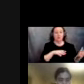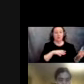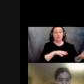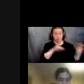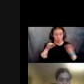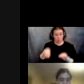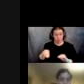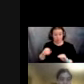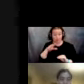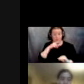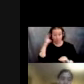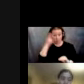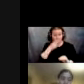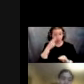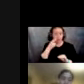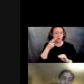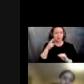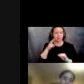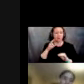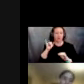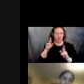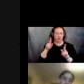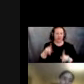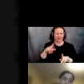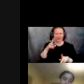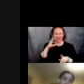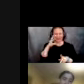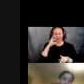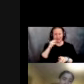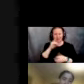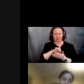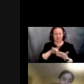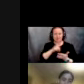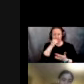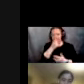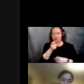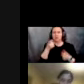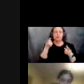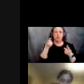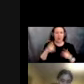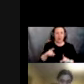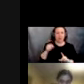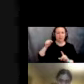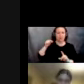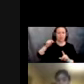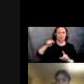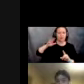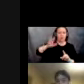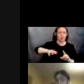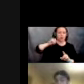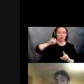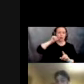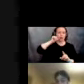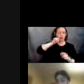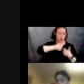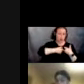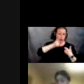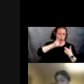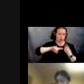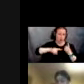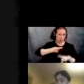has an interesting history with discrimination. So he had a Japanese American girlfriend, and her family didn't like the fact that he